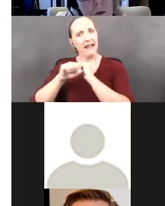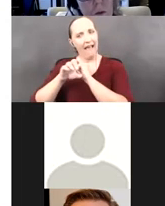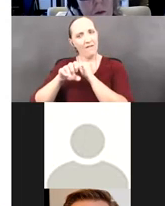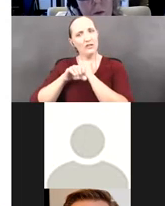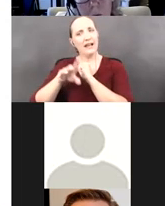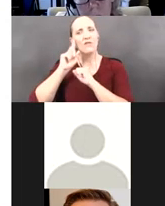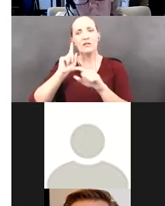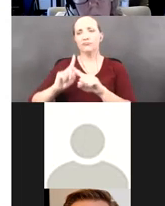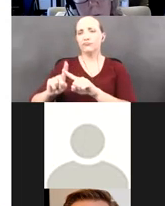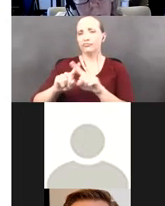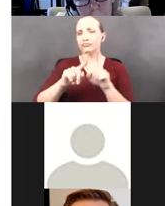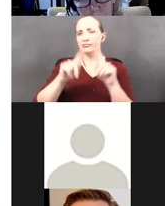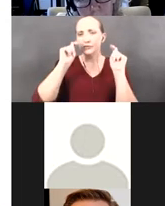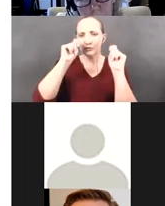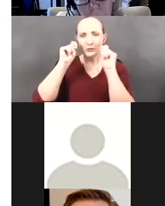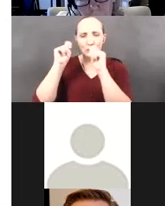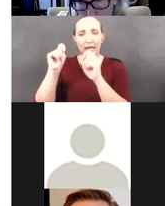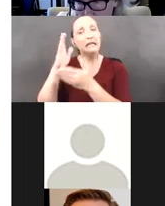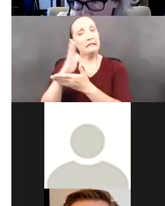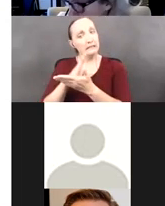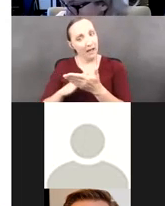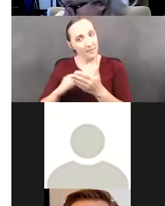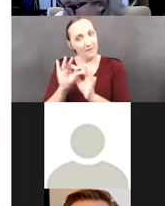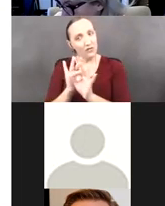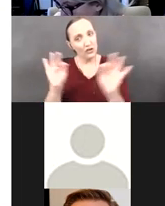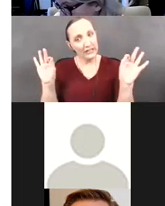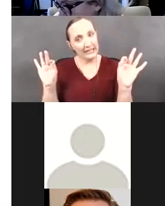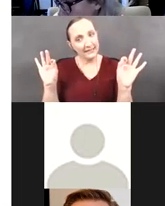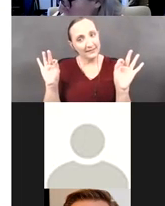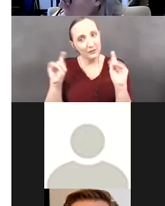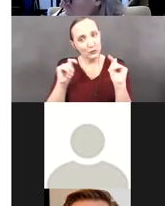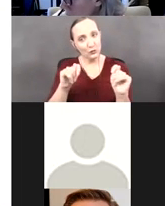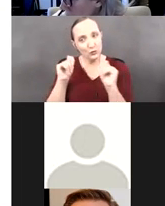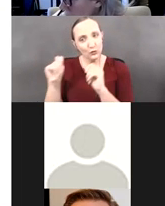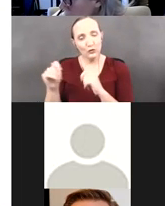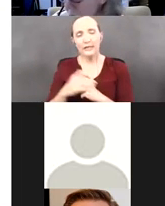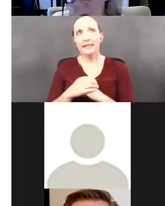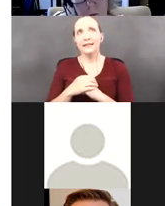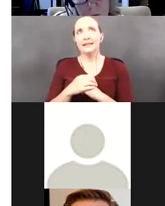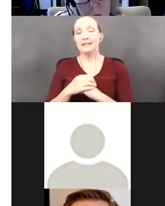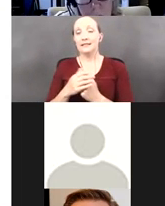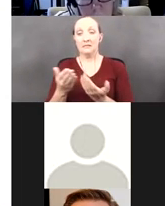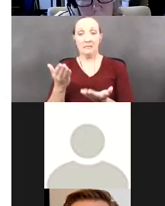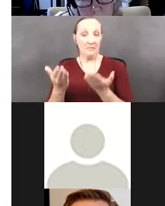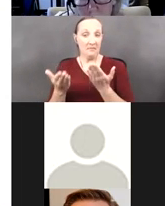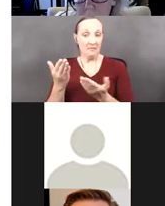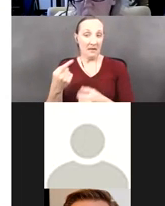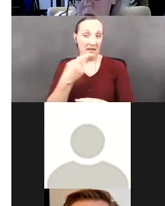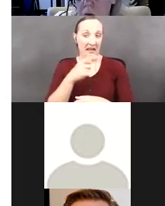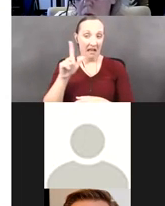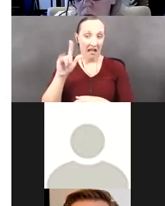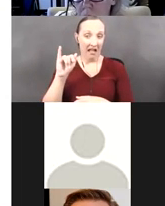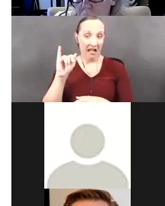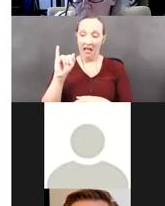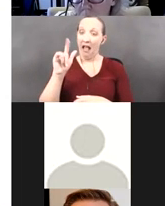hay that's available, some of which anuncios is por free. diferente tutoría, alguna And I'm gratuita. not sure if someone else Y from no estoy ILE segura si has a